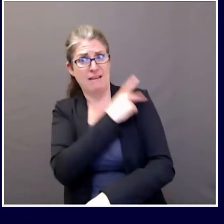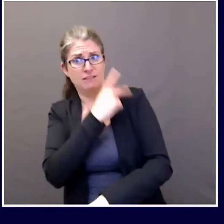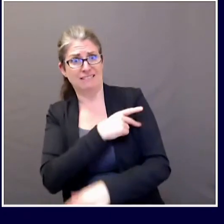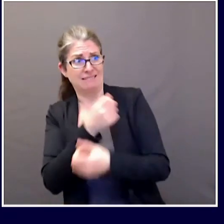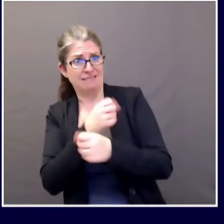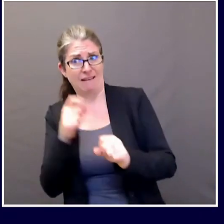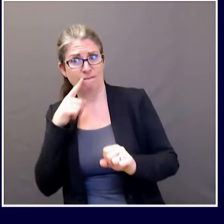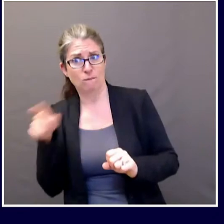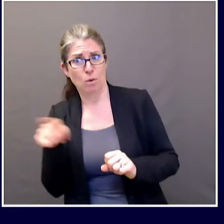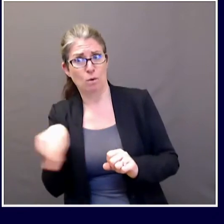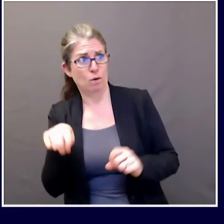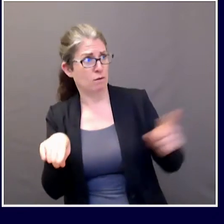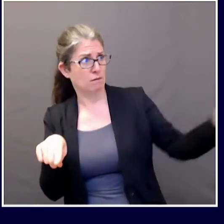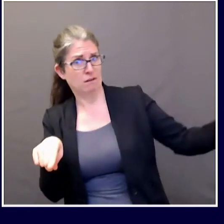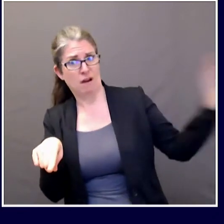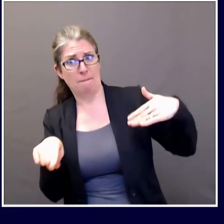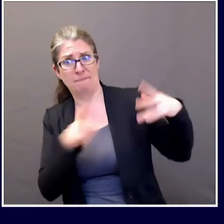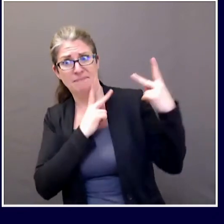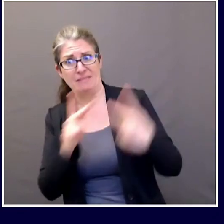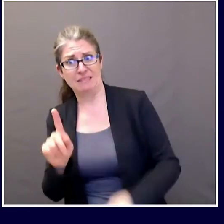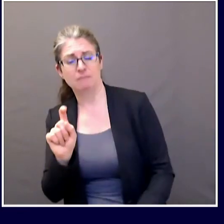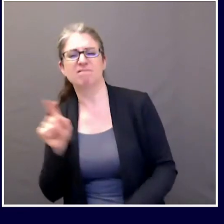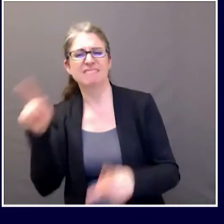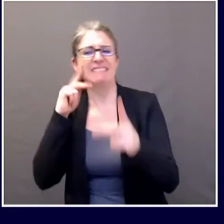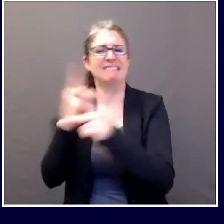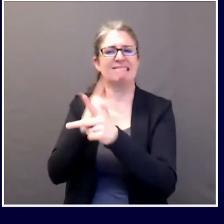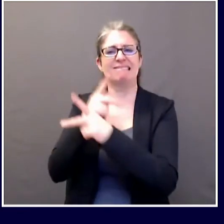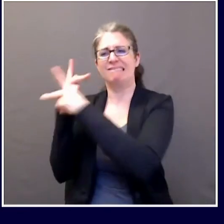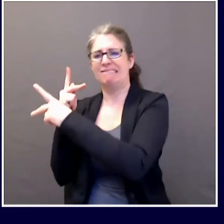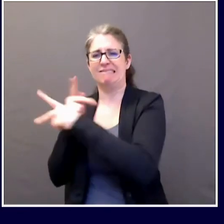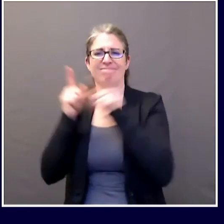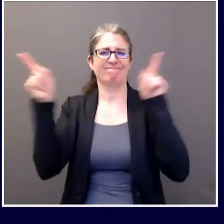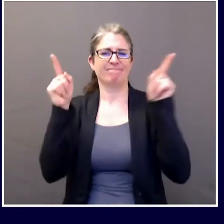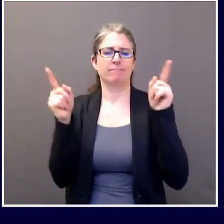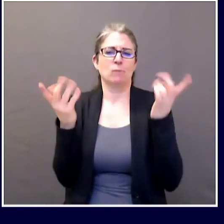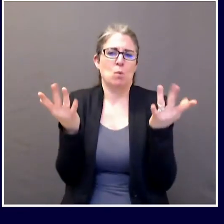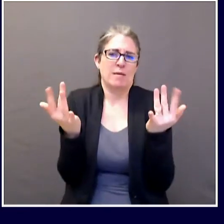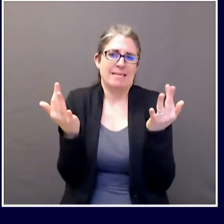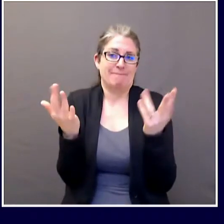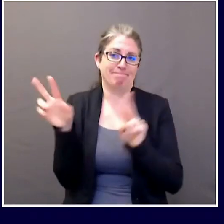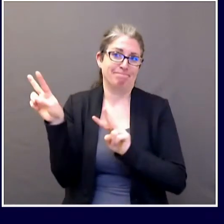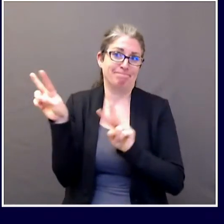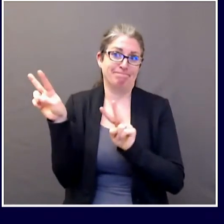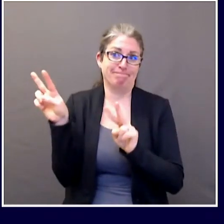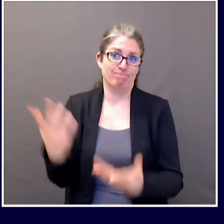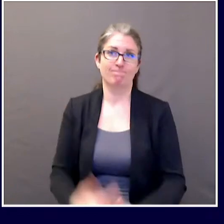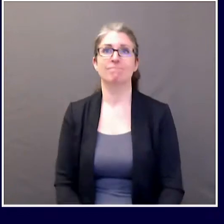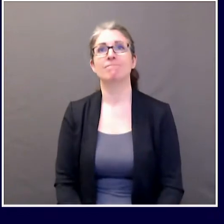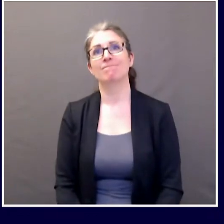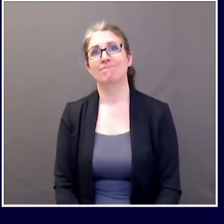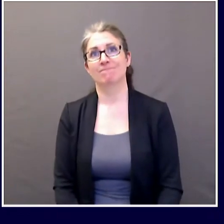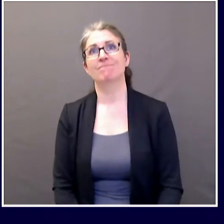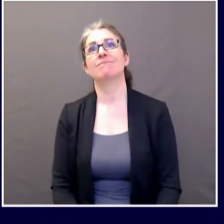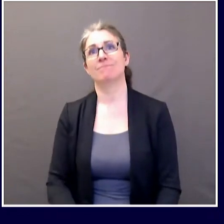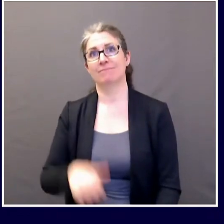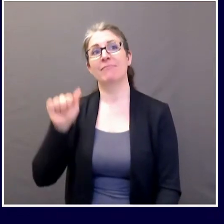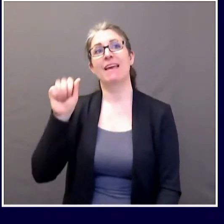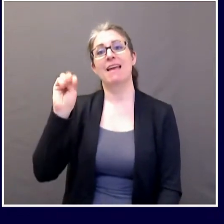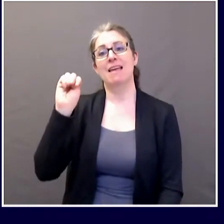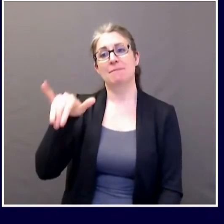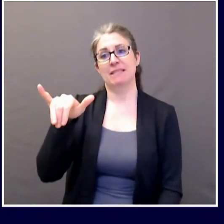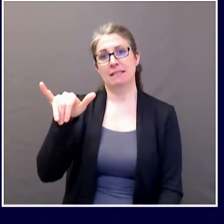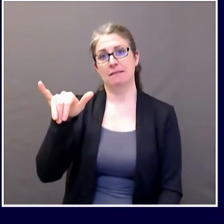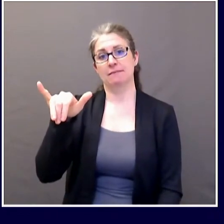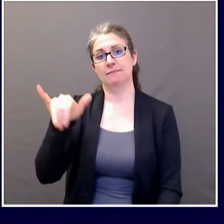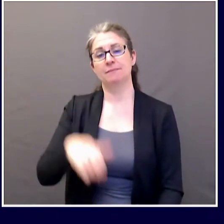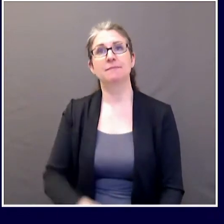Thank you, Dr. Shah. Just first to clarify, when you give the percentage of Mainers that have been vaccinated, are you